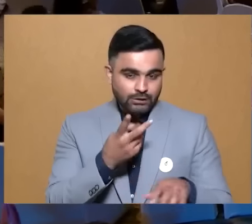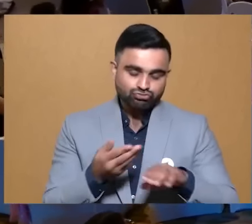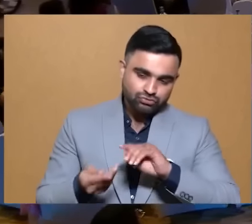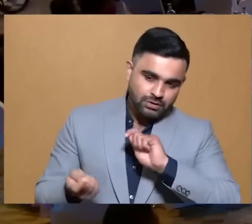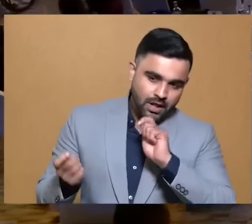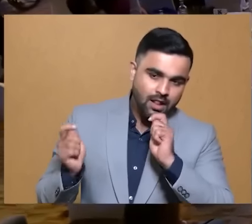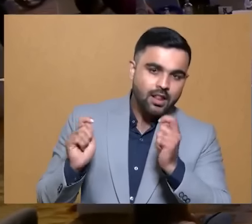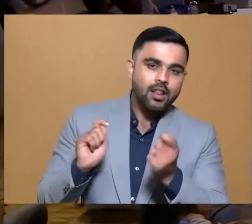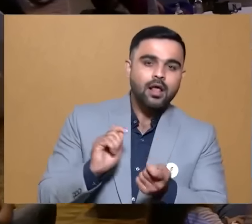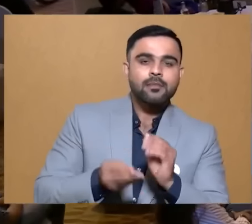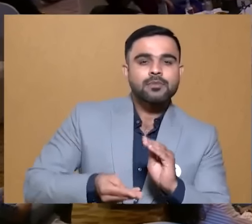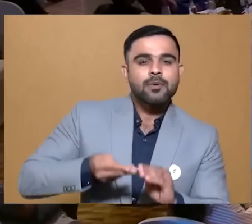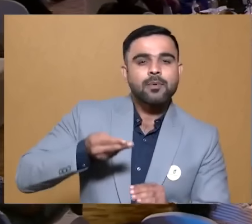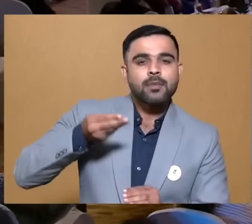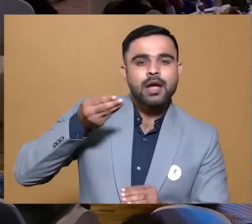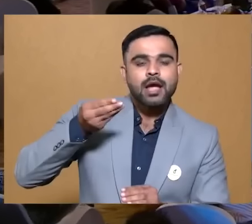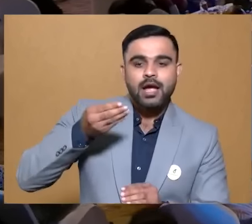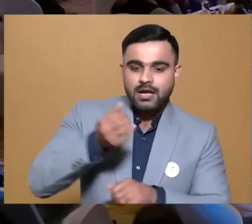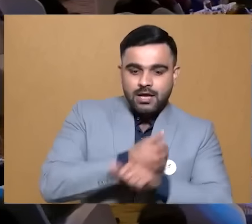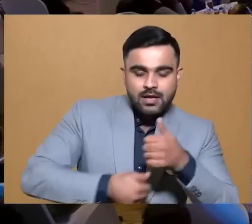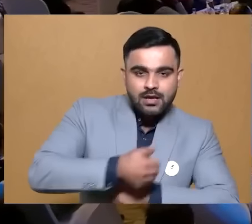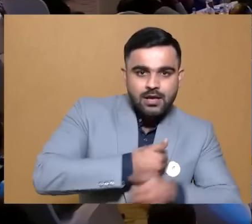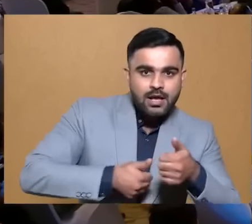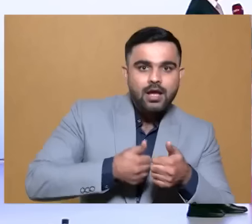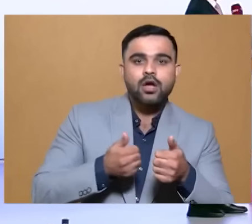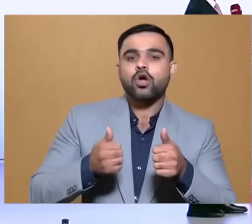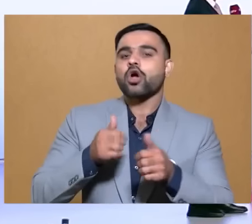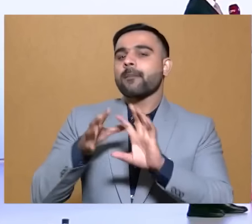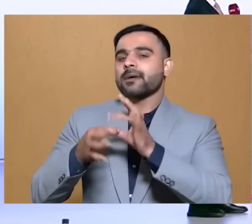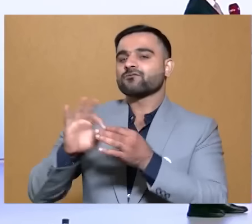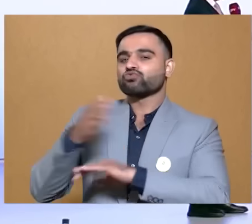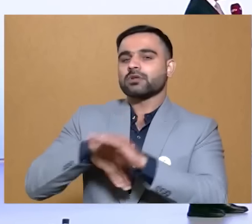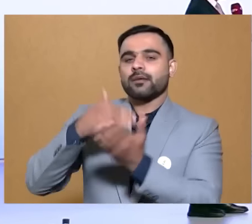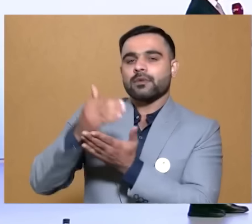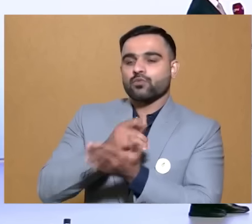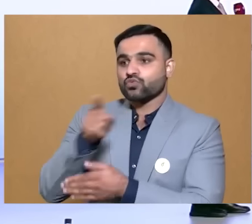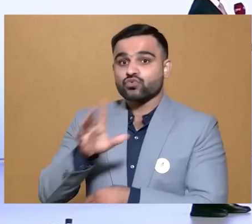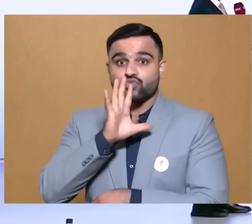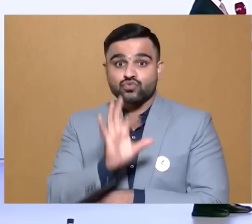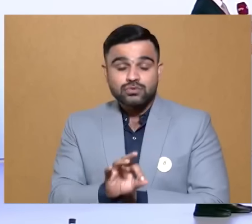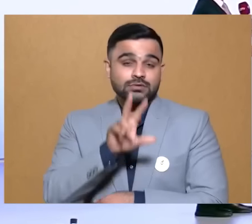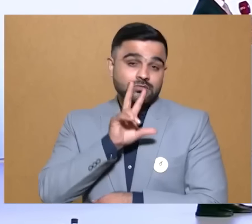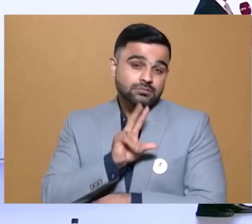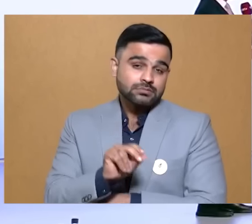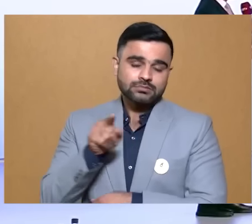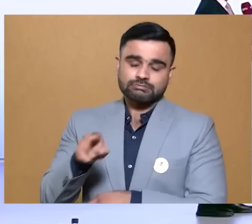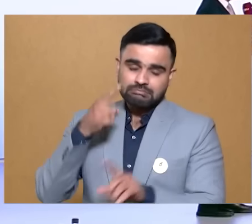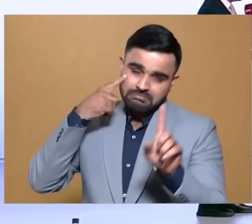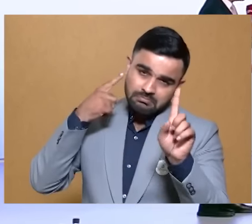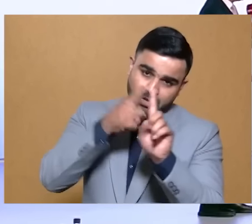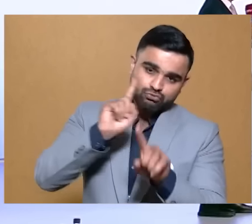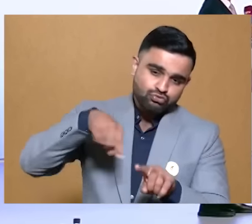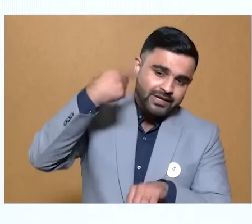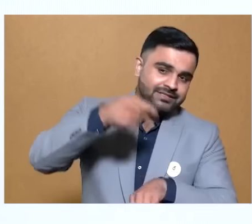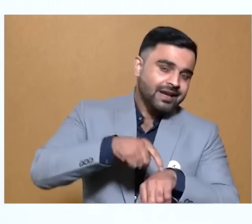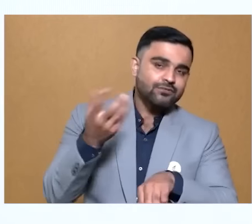of our performance improve from games to games, from the Olympics to the Olympics. Realistically speaking, what are our targets for next